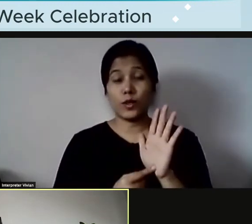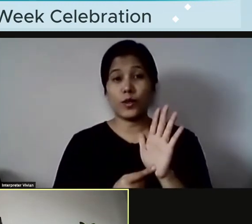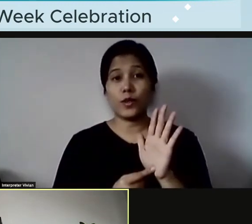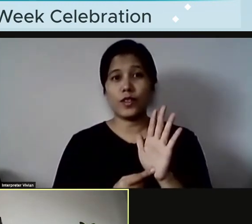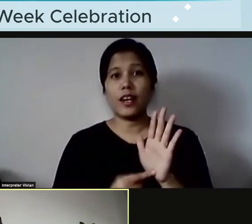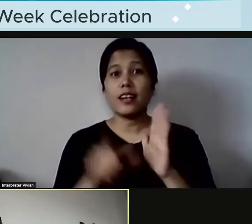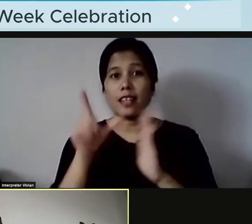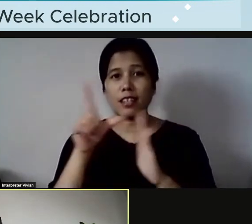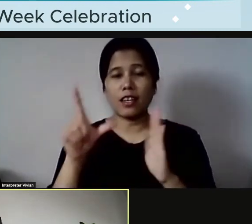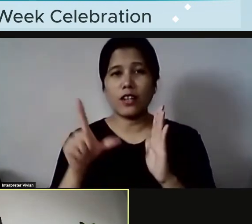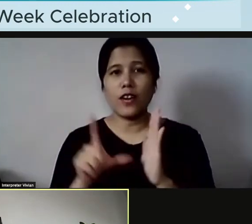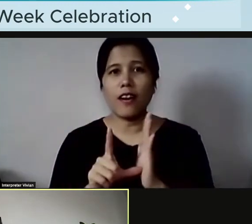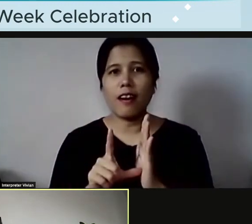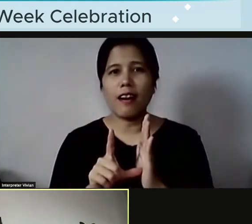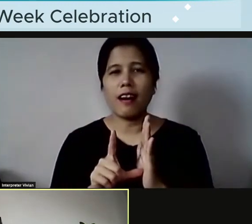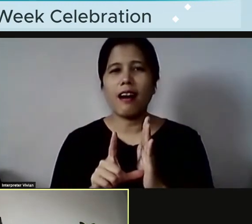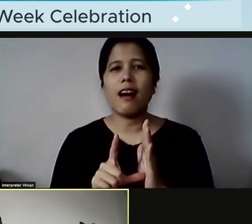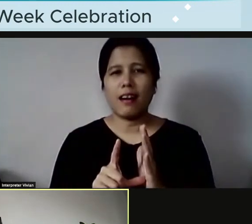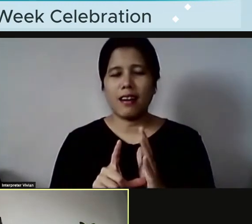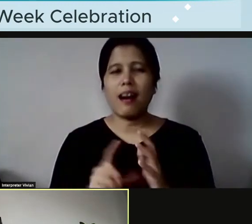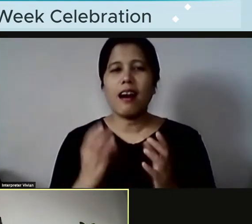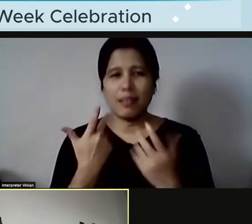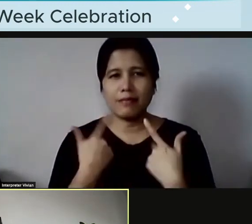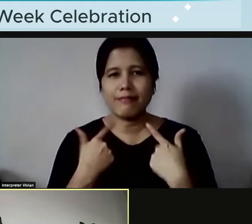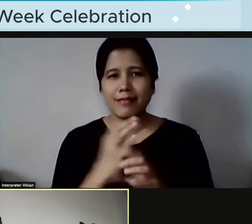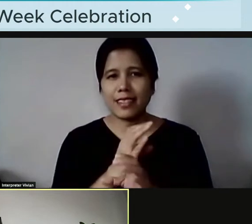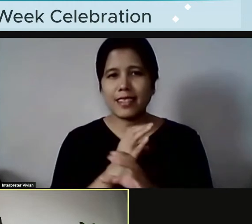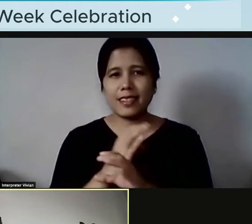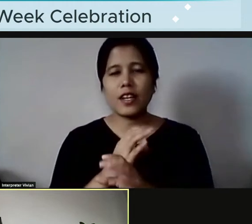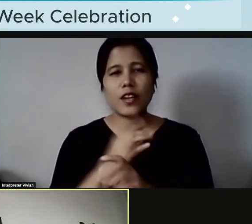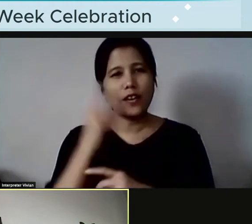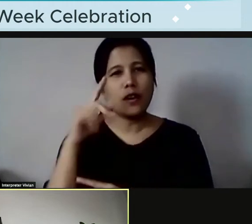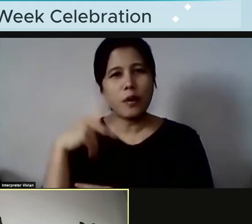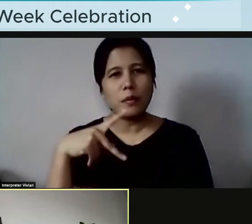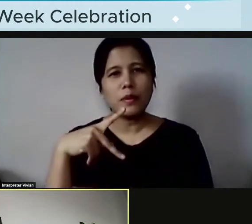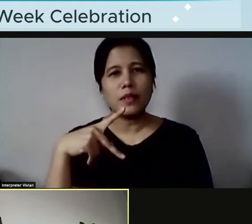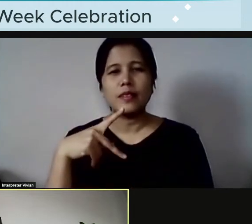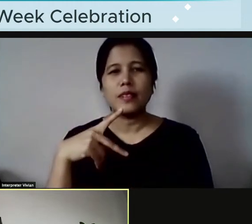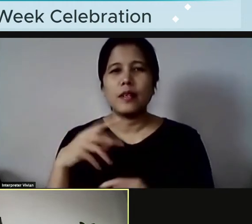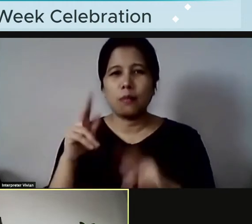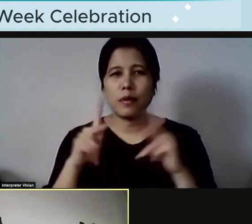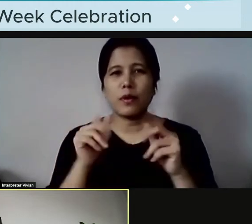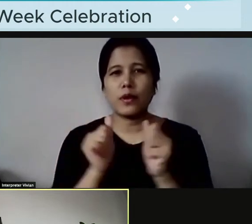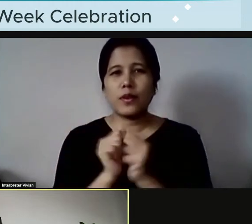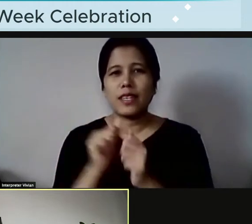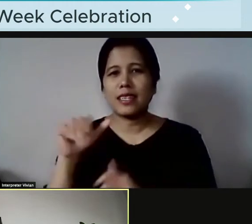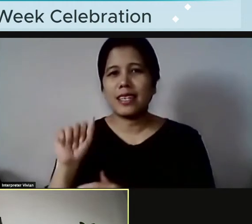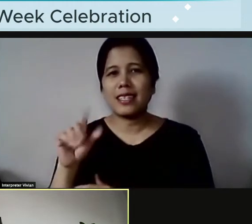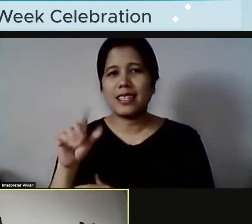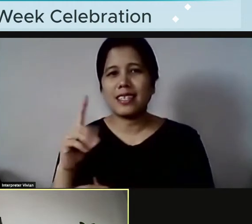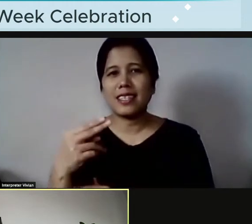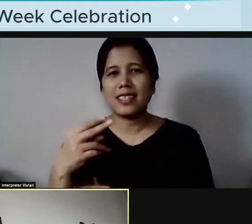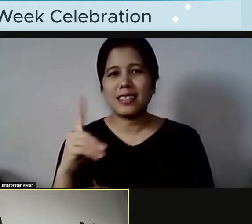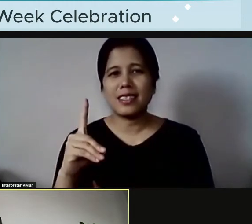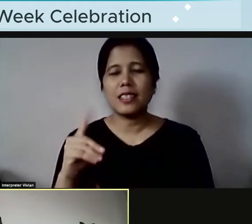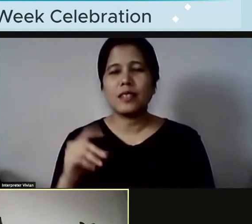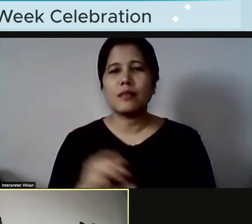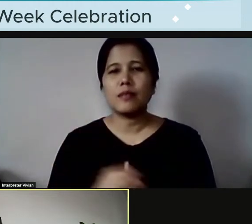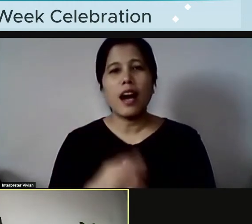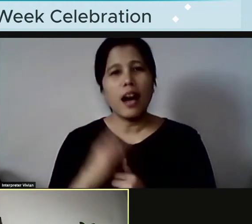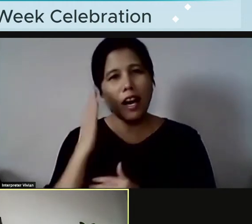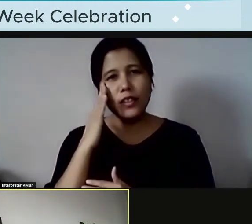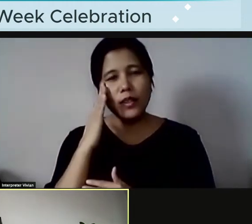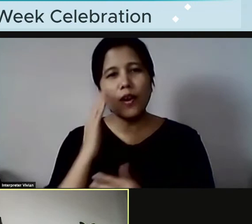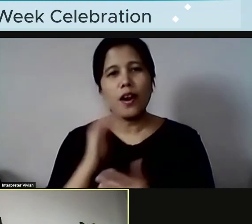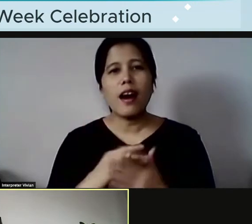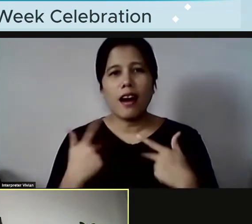law does care, no ba, for people with ADHD. Hindi naman po kami na alienate from the PWD community. I know